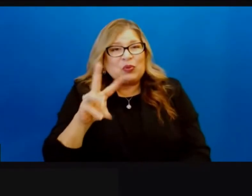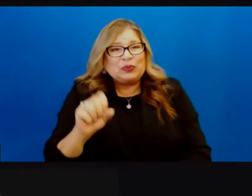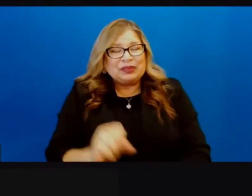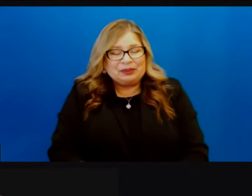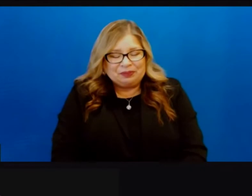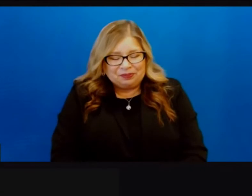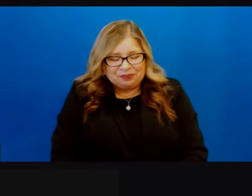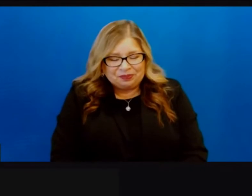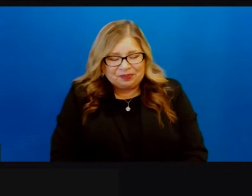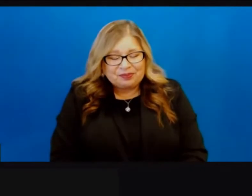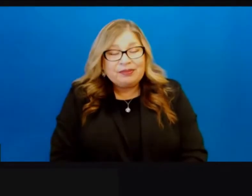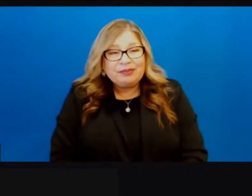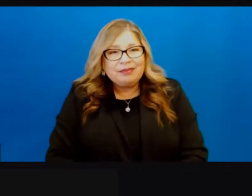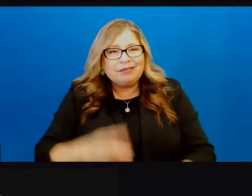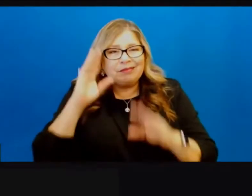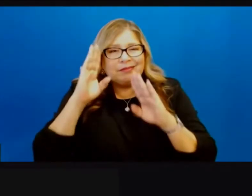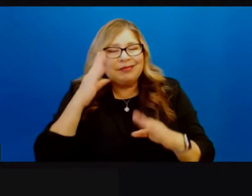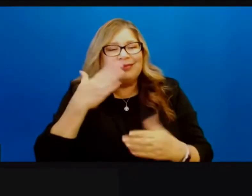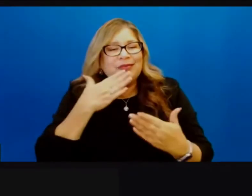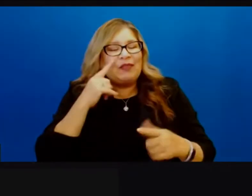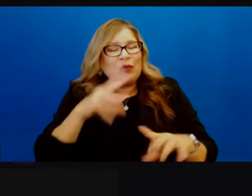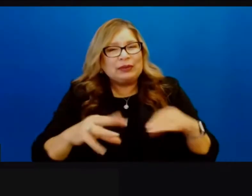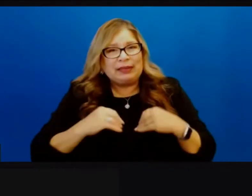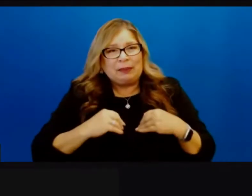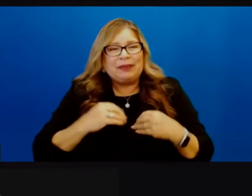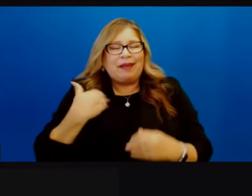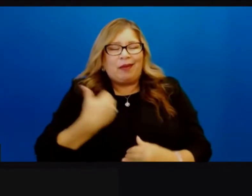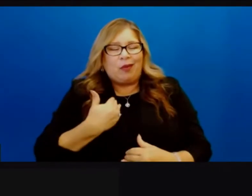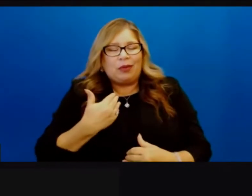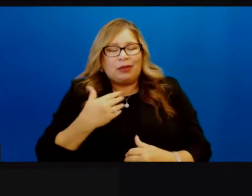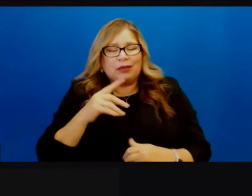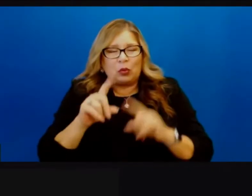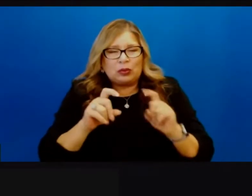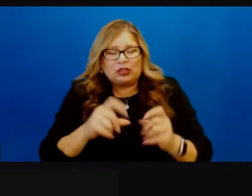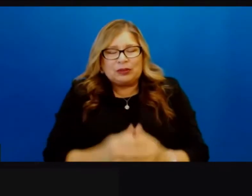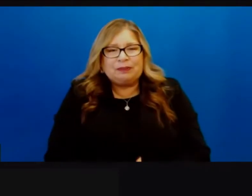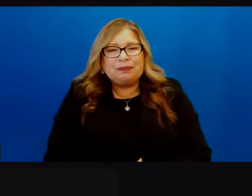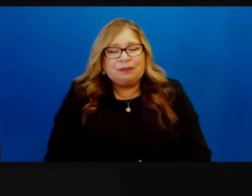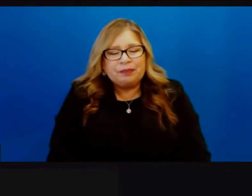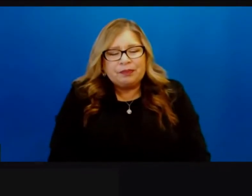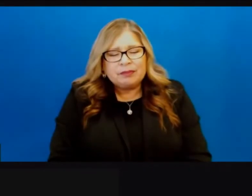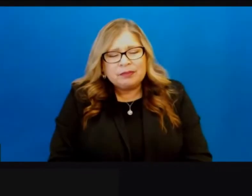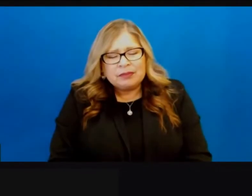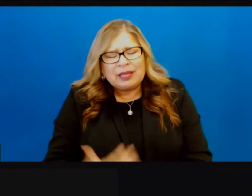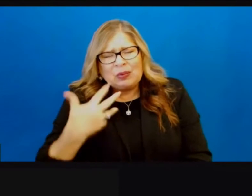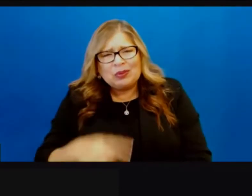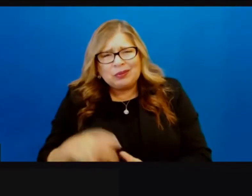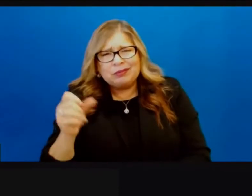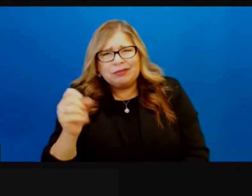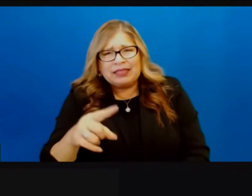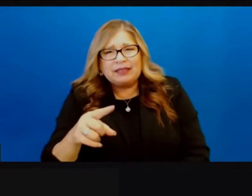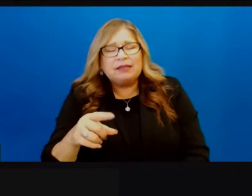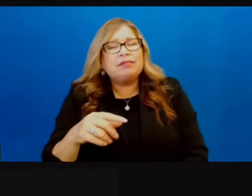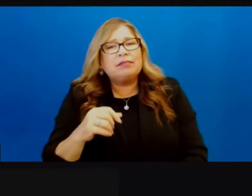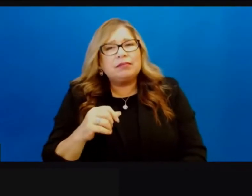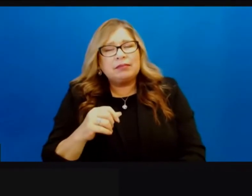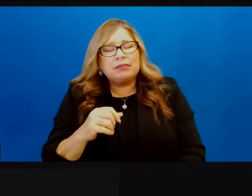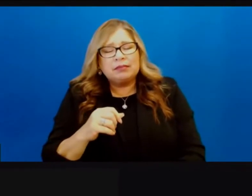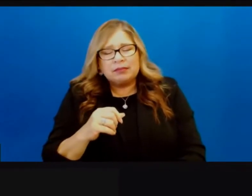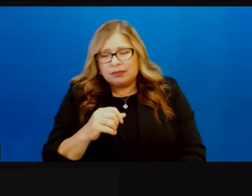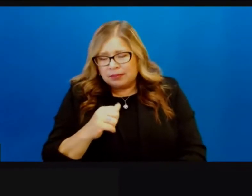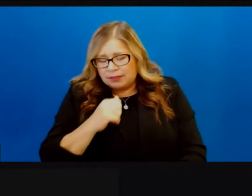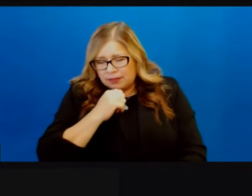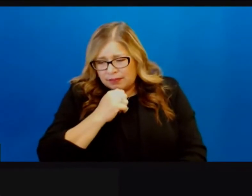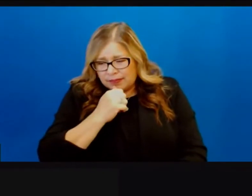Hey, Dr. Galley, thank you for taking our questions. Wanted to ask, the New York Times today had a report